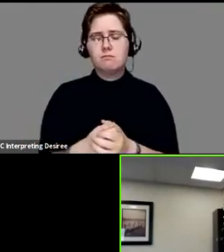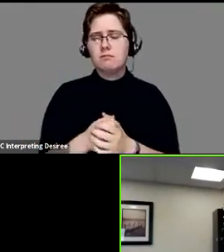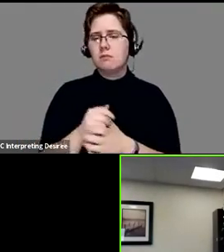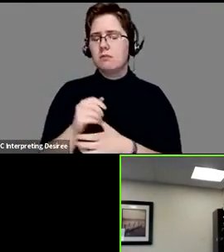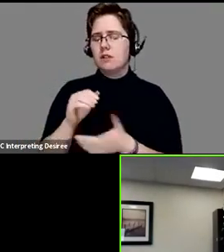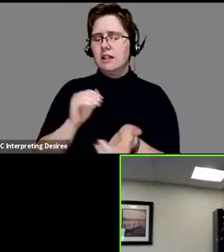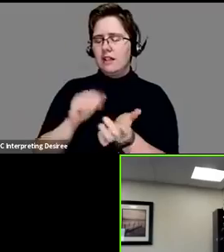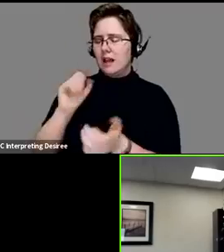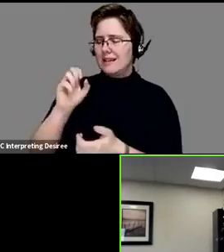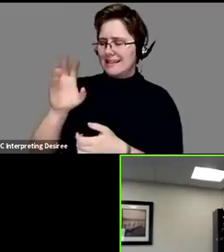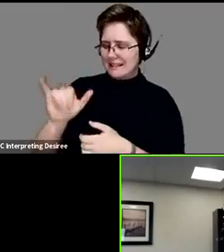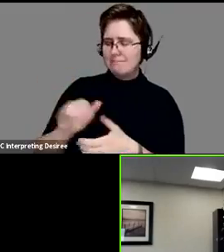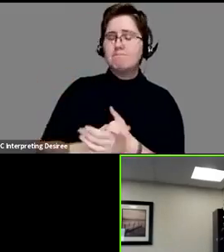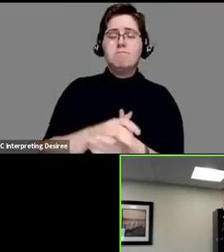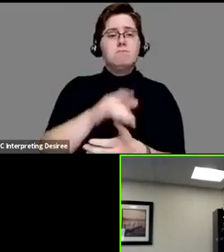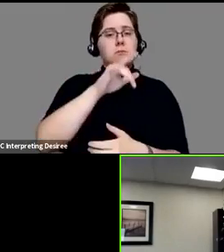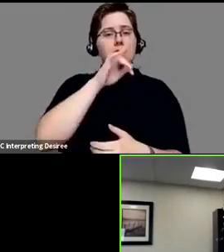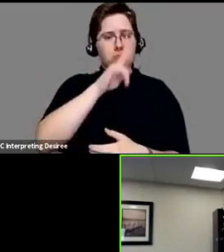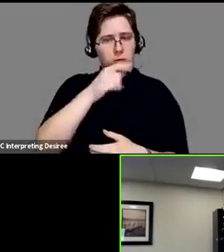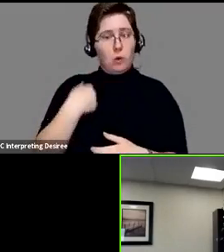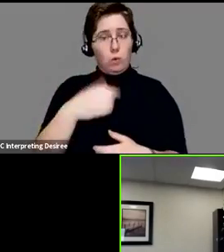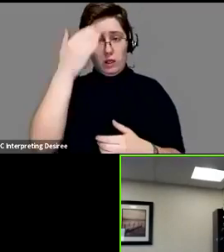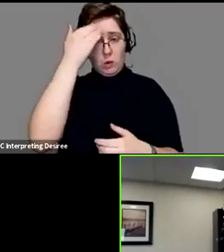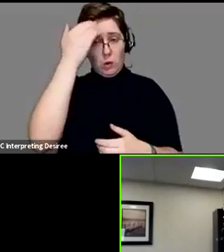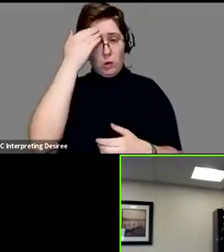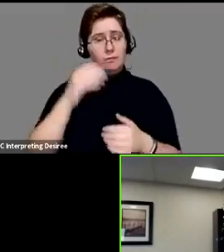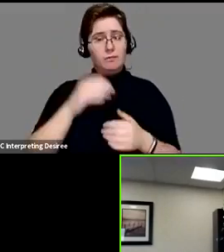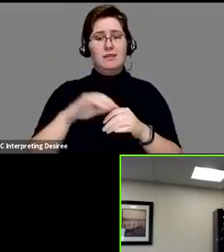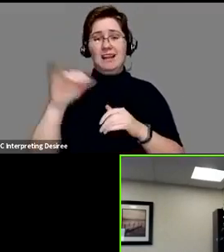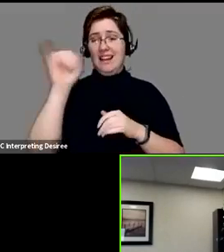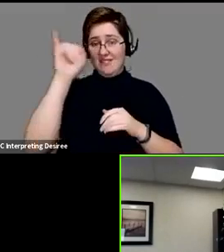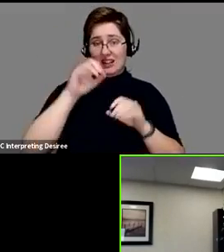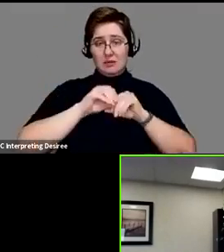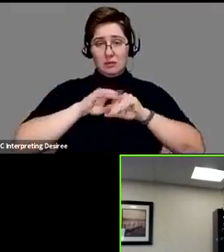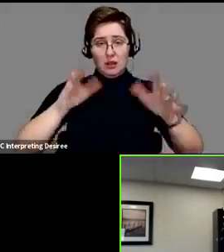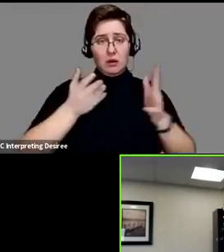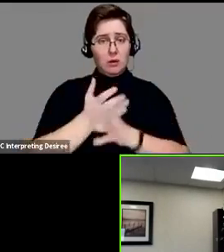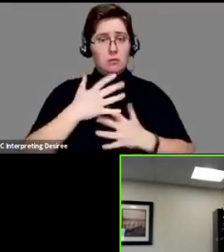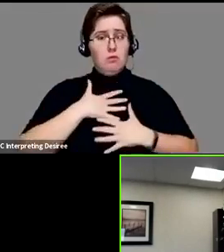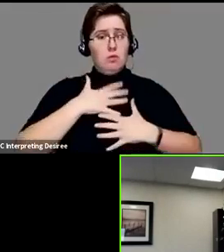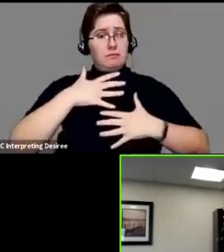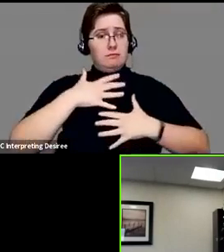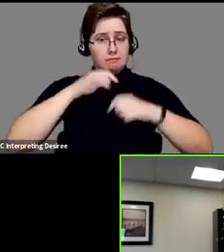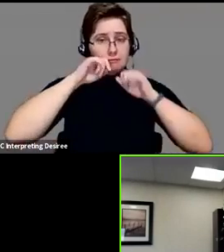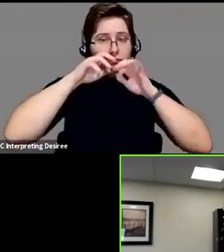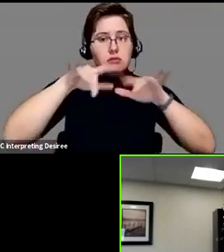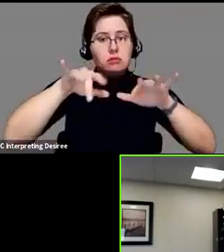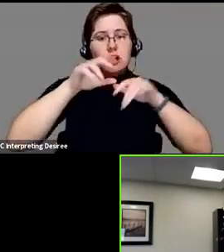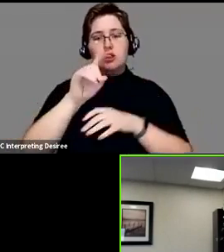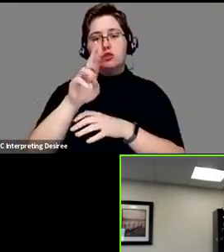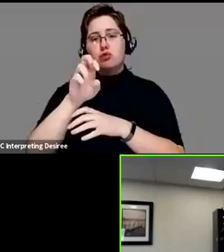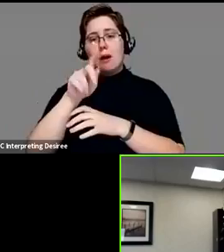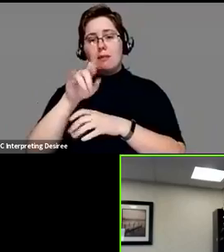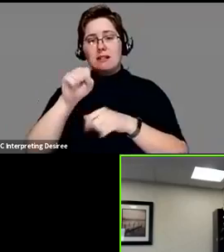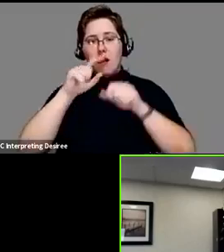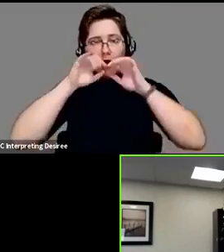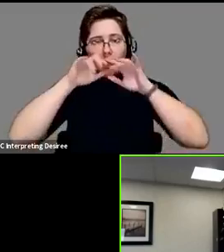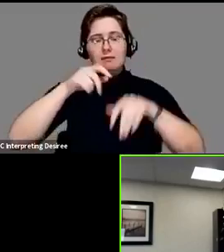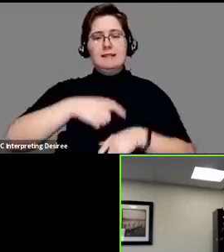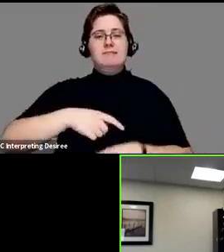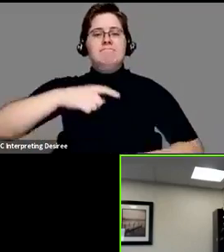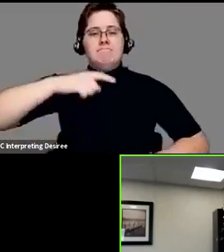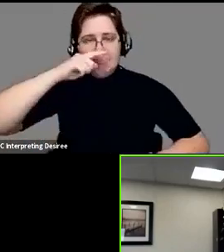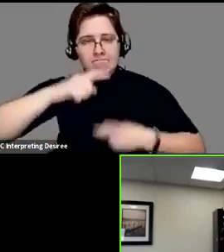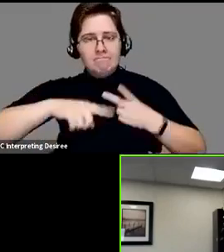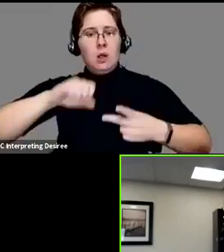Sure. So we know that it's infection that's spread through respiratory, through droplets, through sneezing,